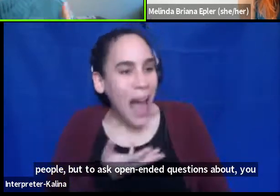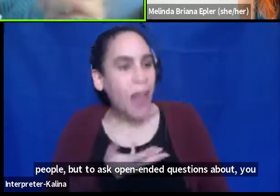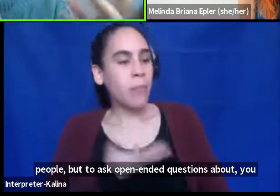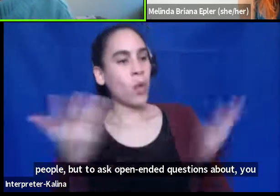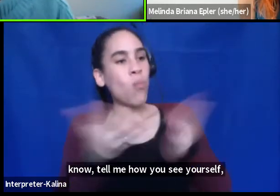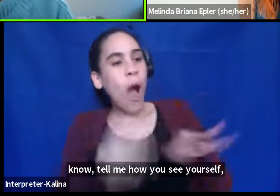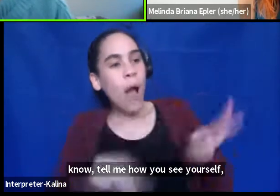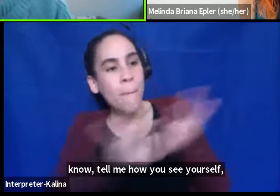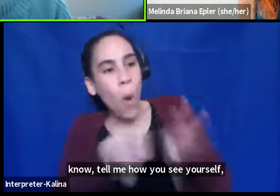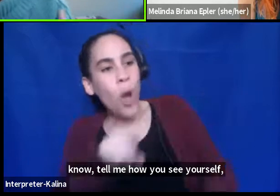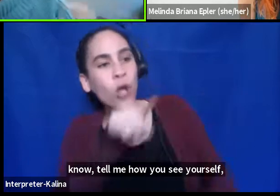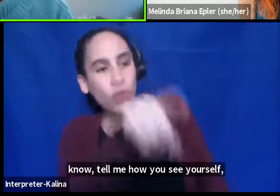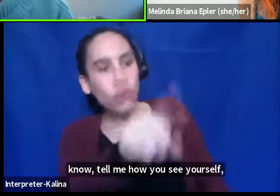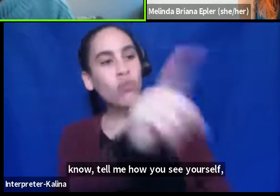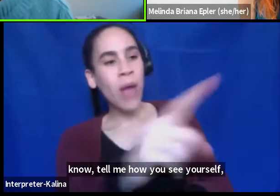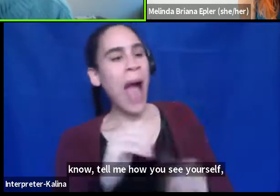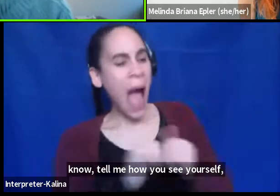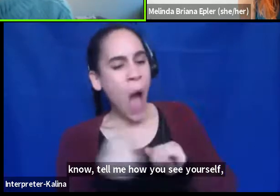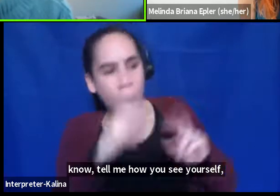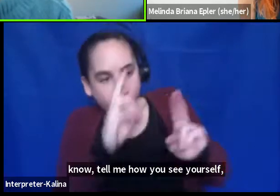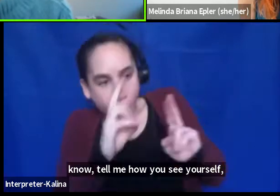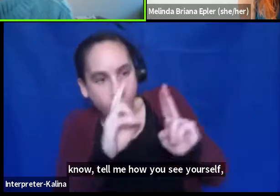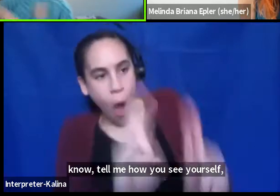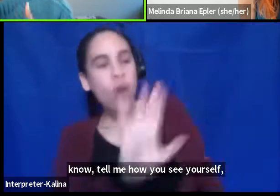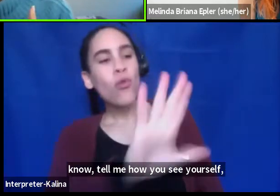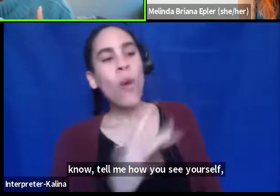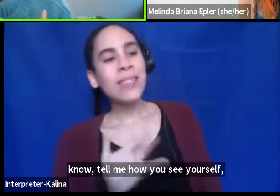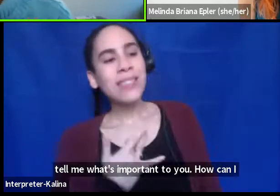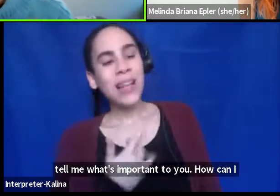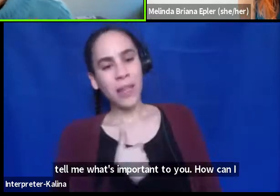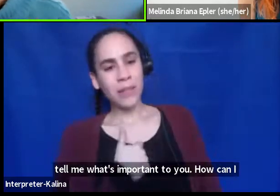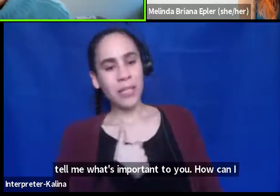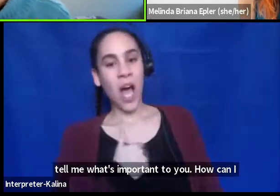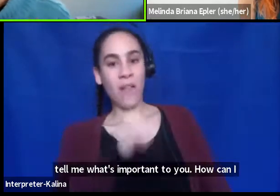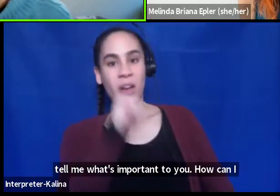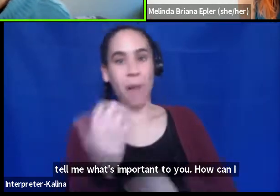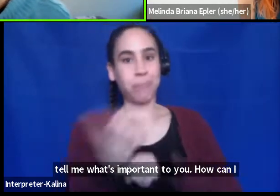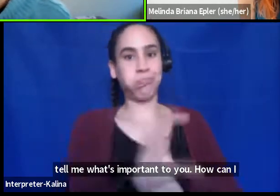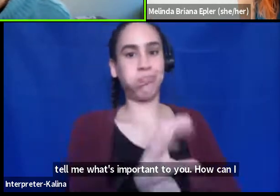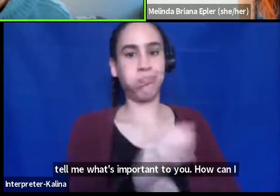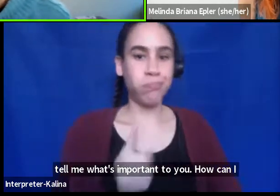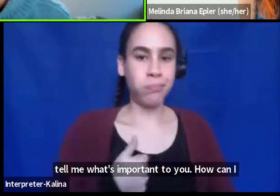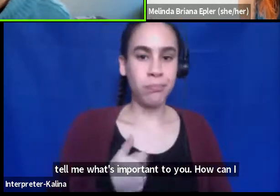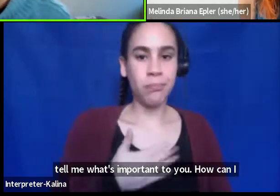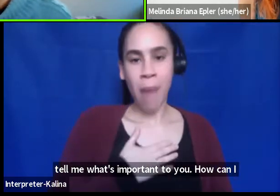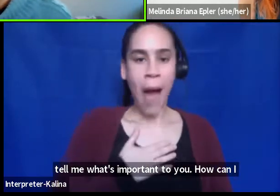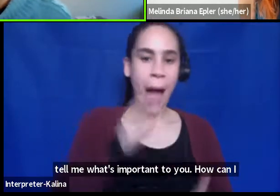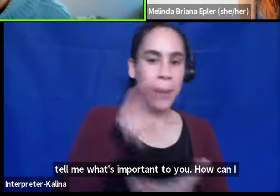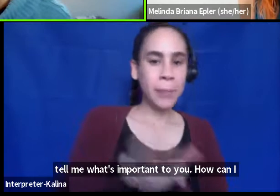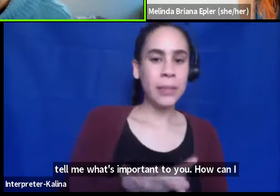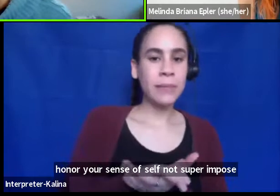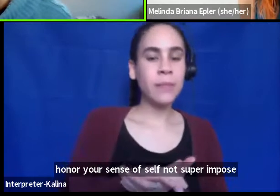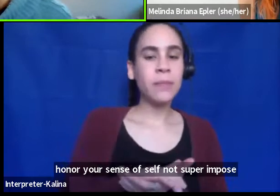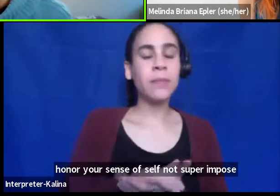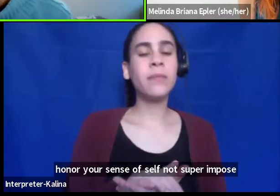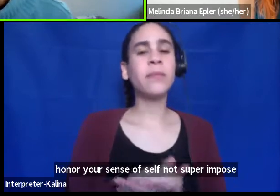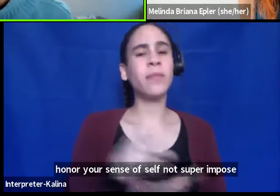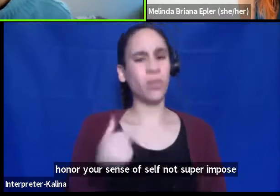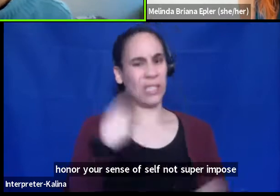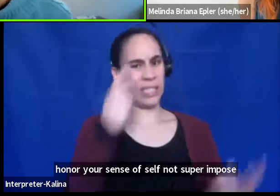I honor your sense of self, not superimpose my own, beliefs onto you? And we're seeing a lot of that